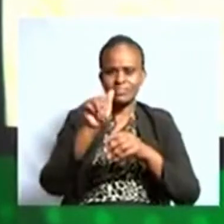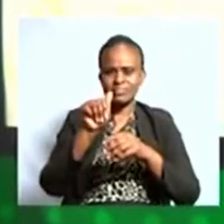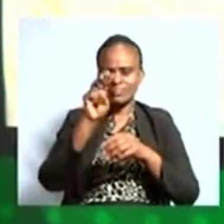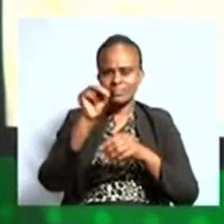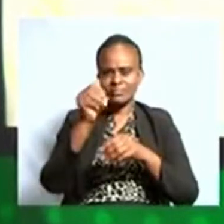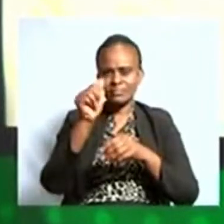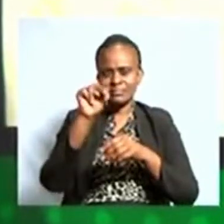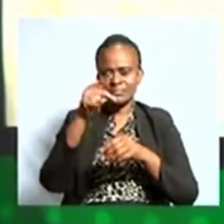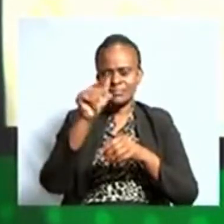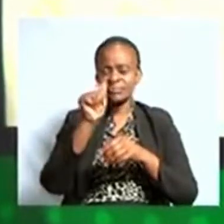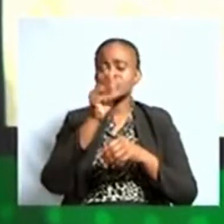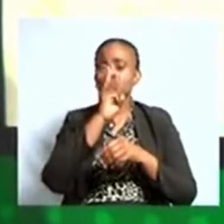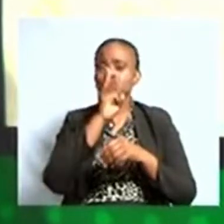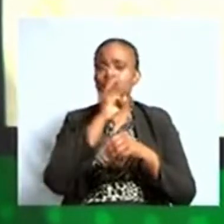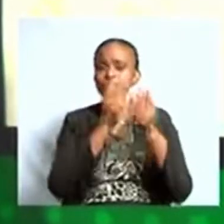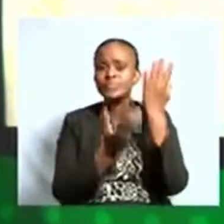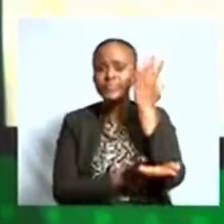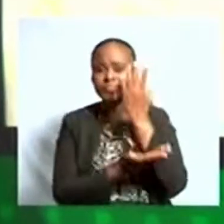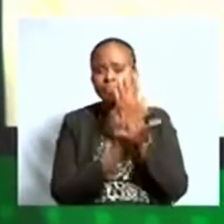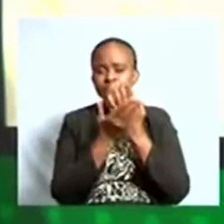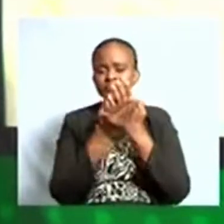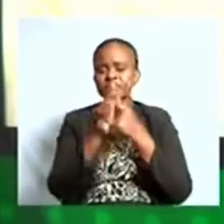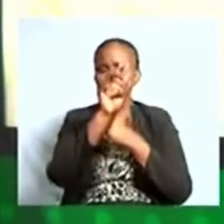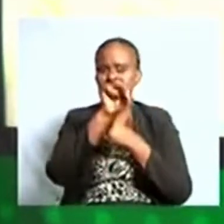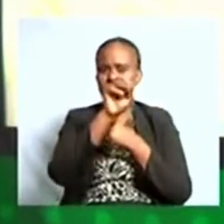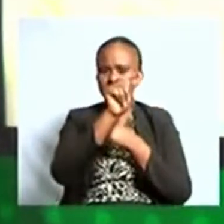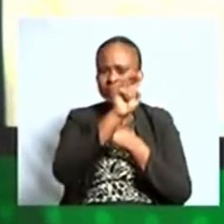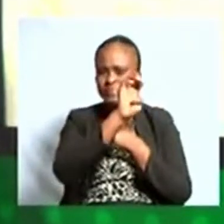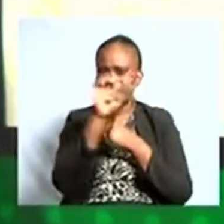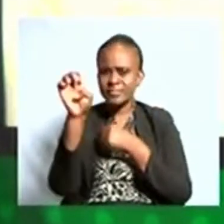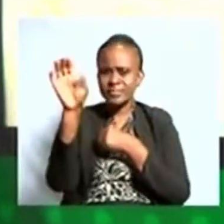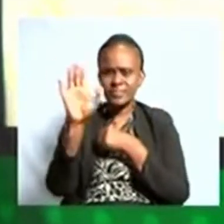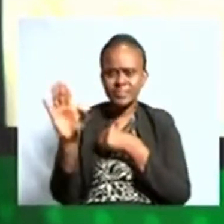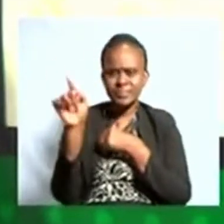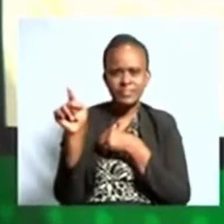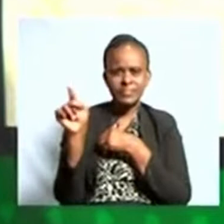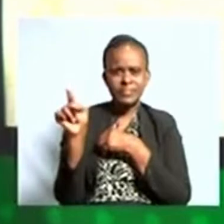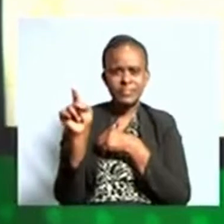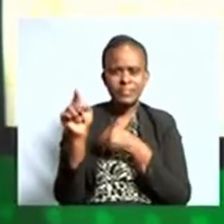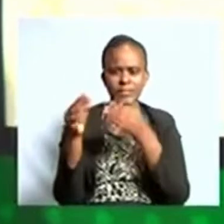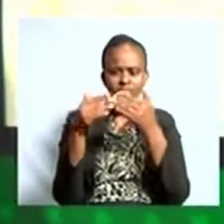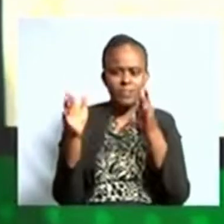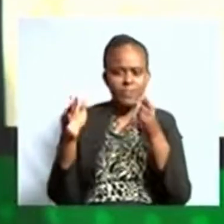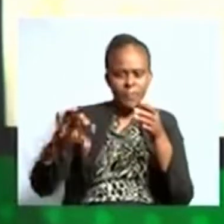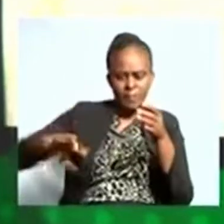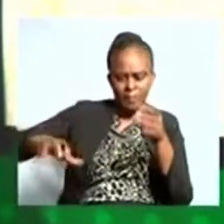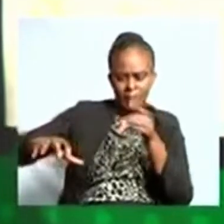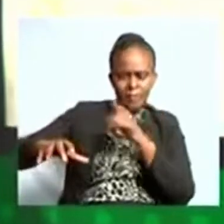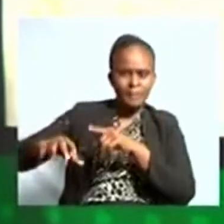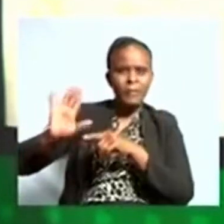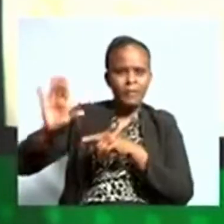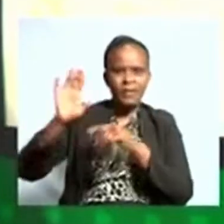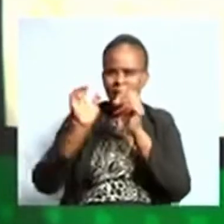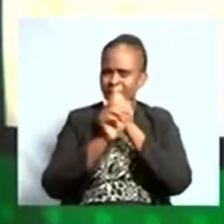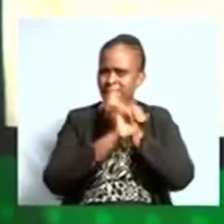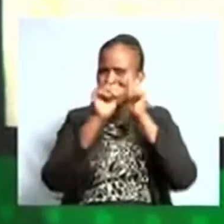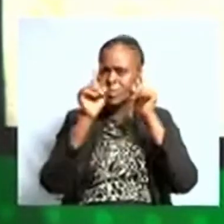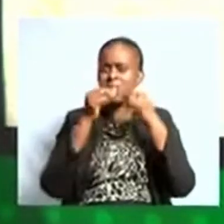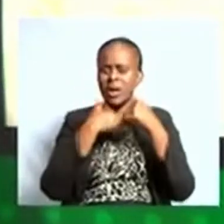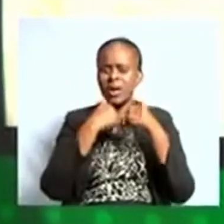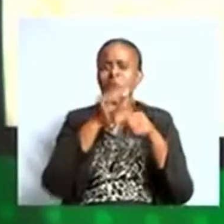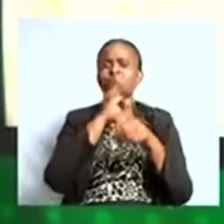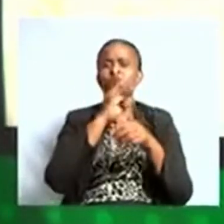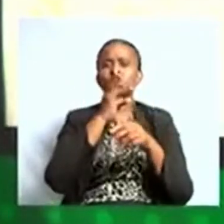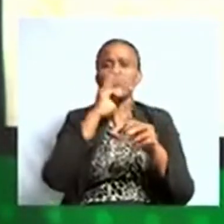has improved in Mtendere East. When you go to Mtendere East, you open the taps there, you'll be shocked the amount of